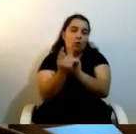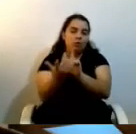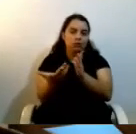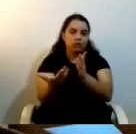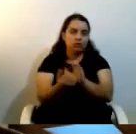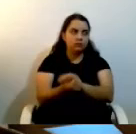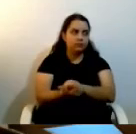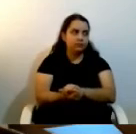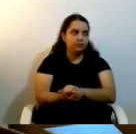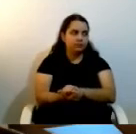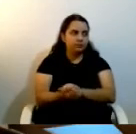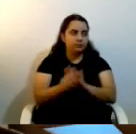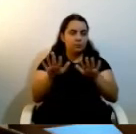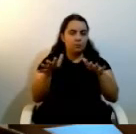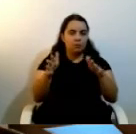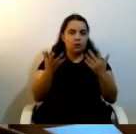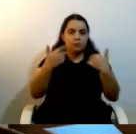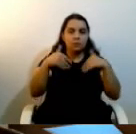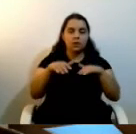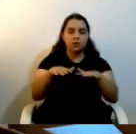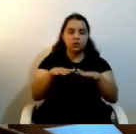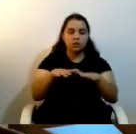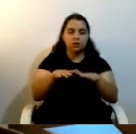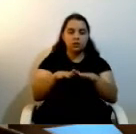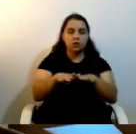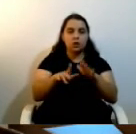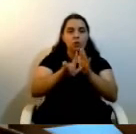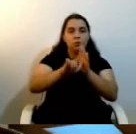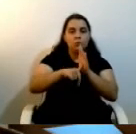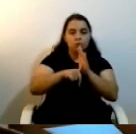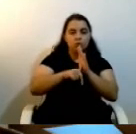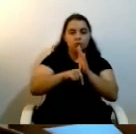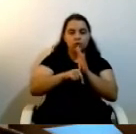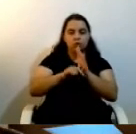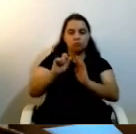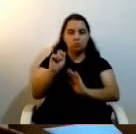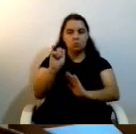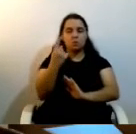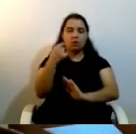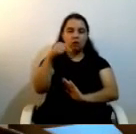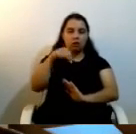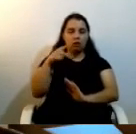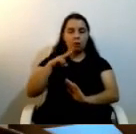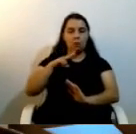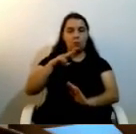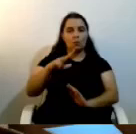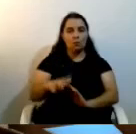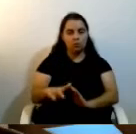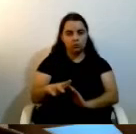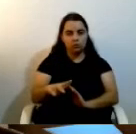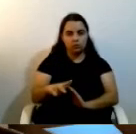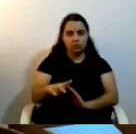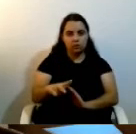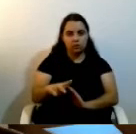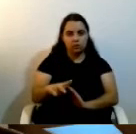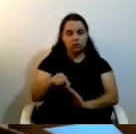Yet, in the Portuguese pilot projects, users are not in